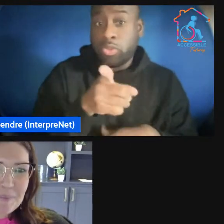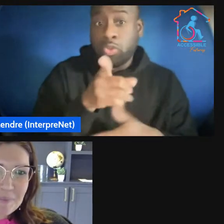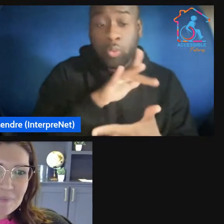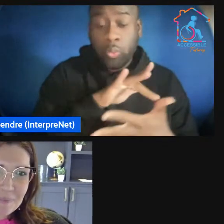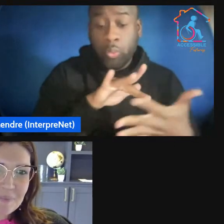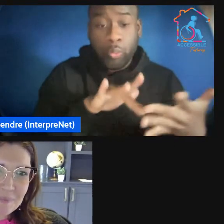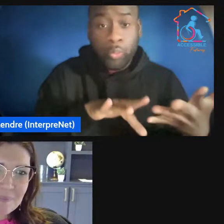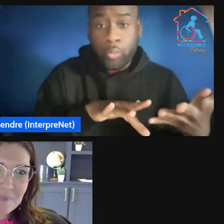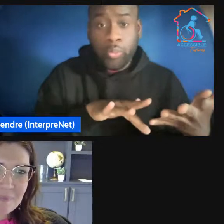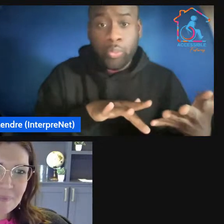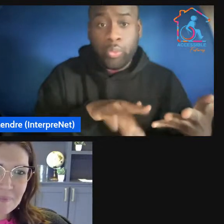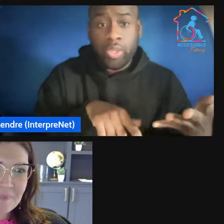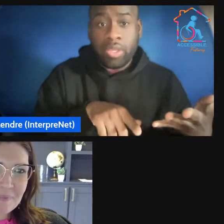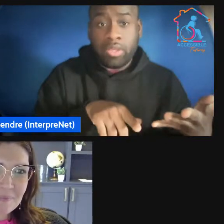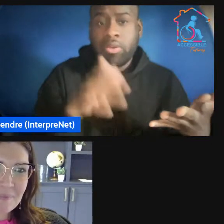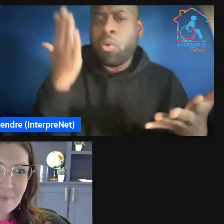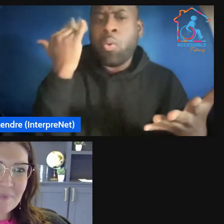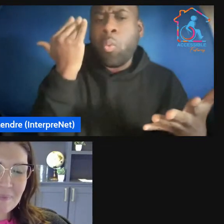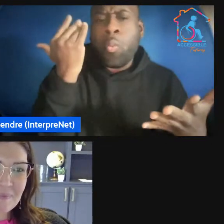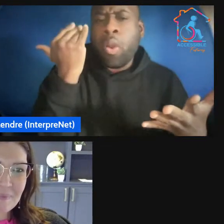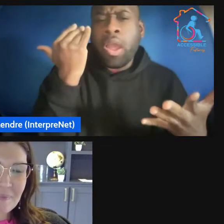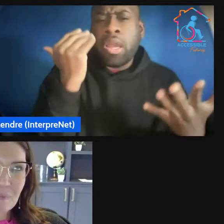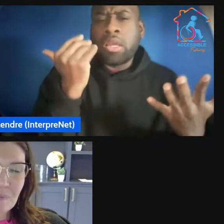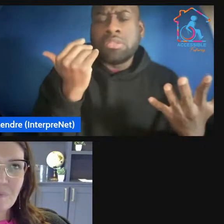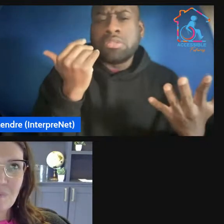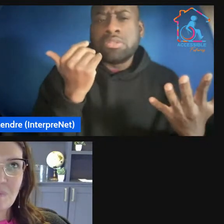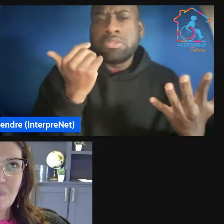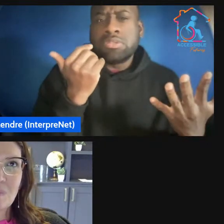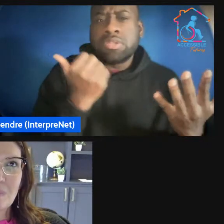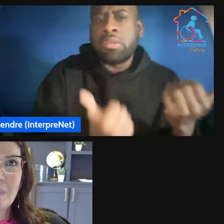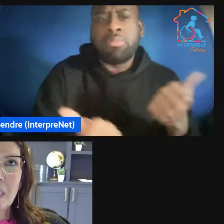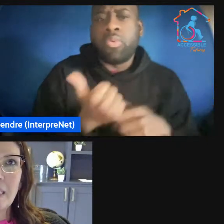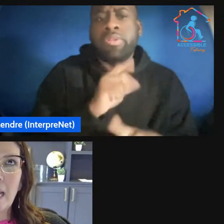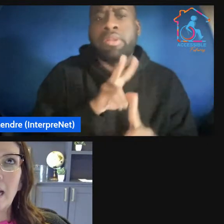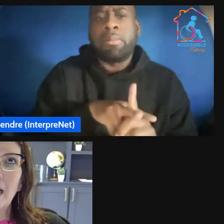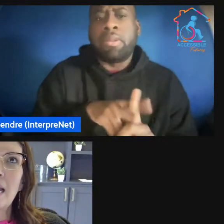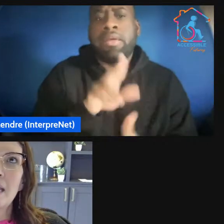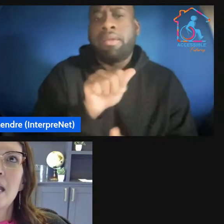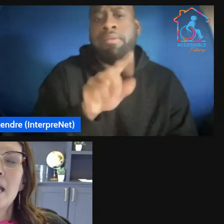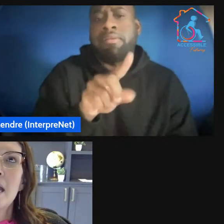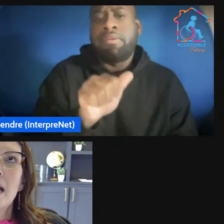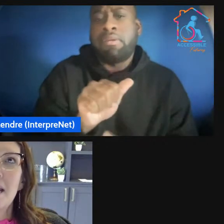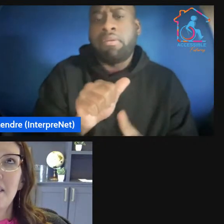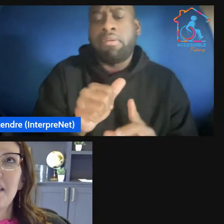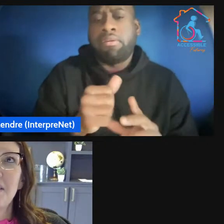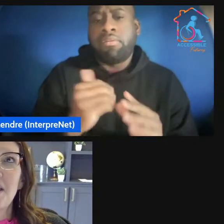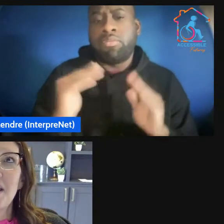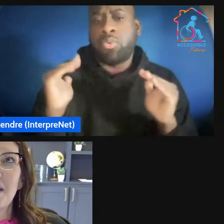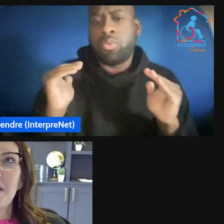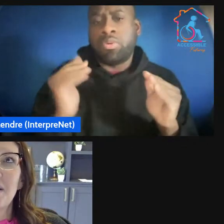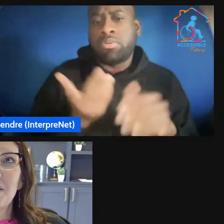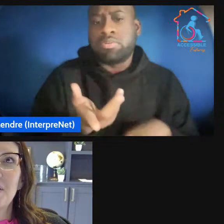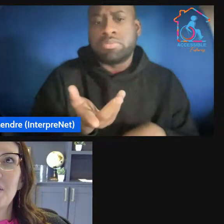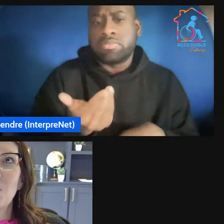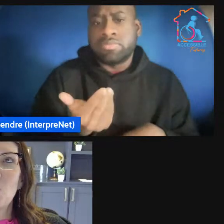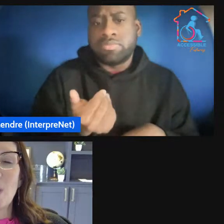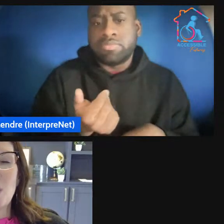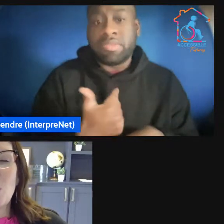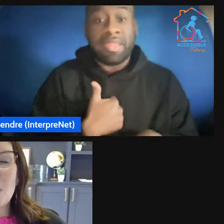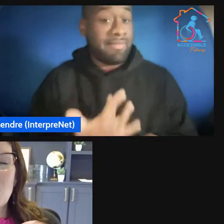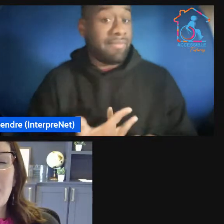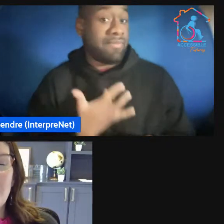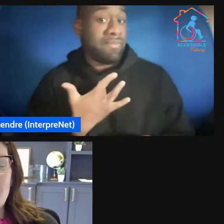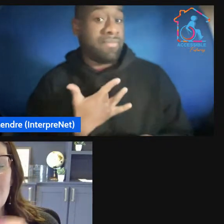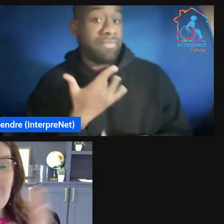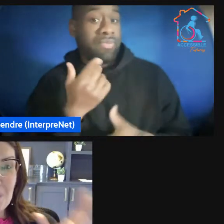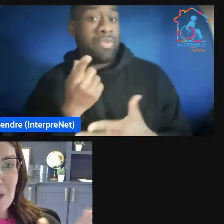this. Why is it more than just compliance? Yeah, I think that what you